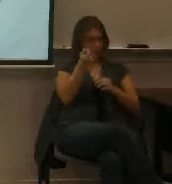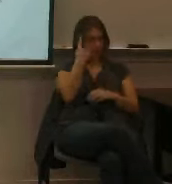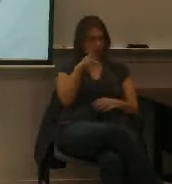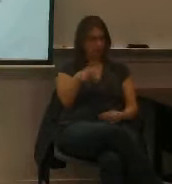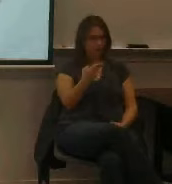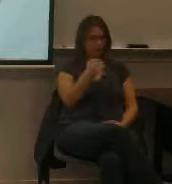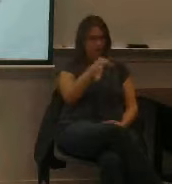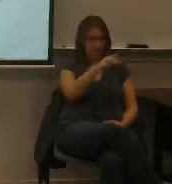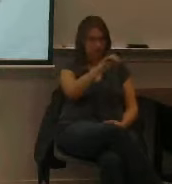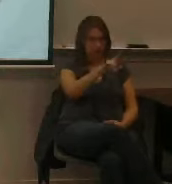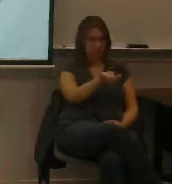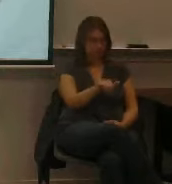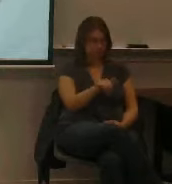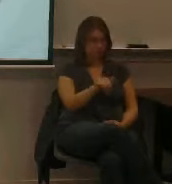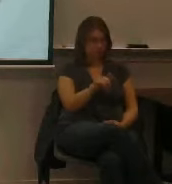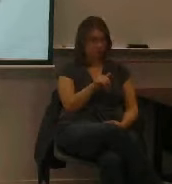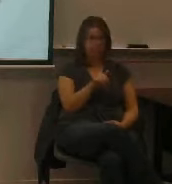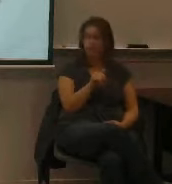the physiology.